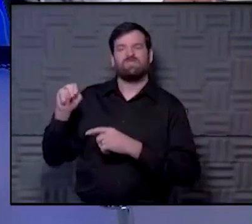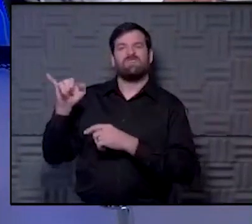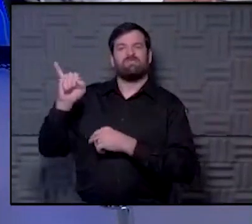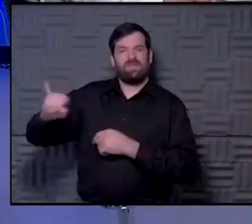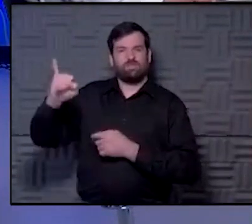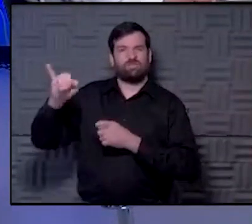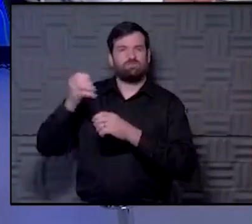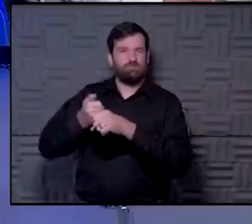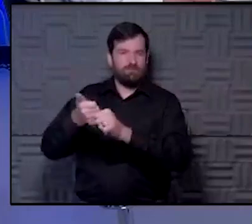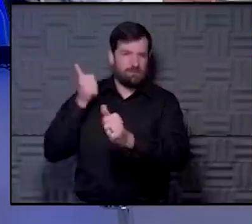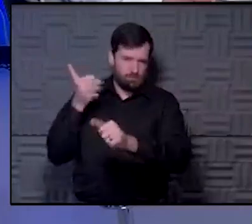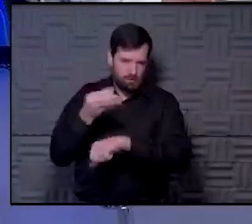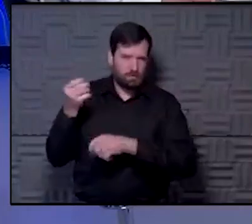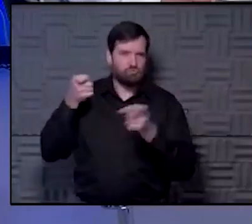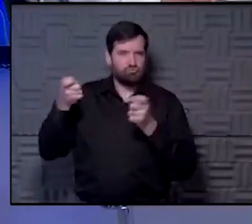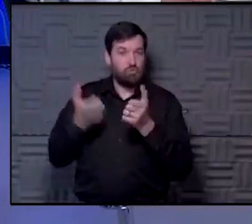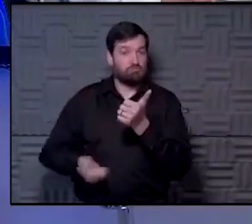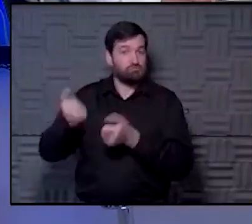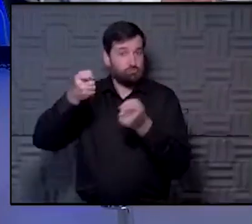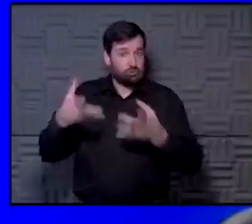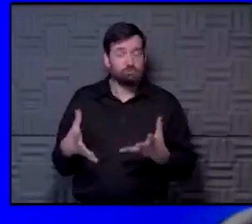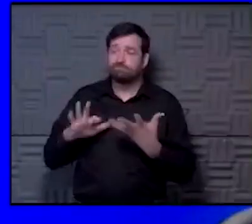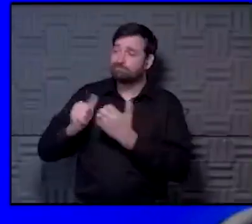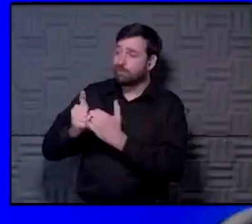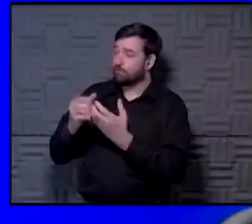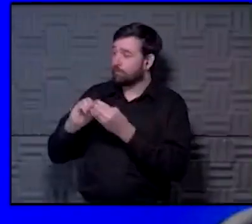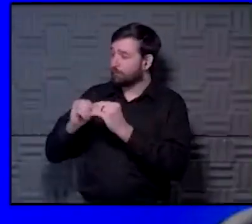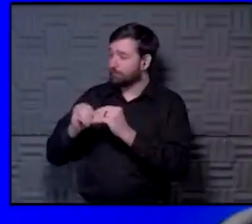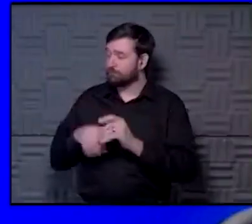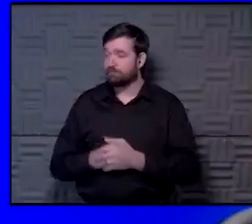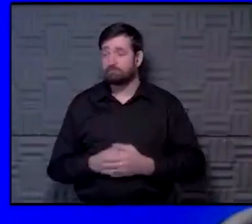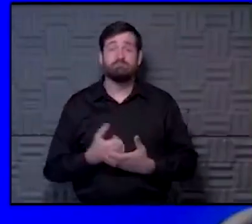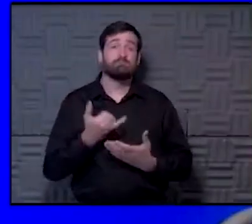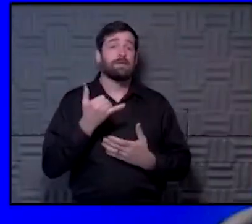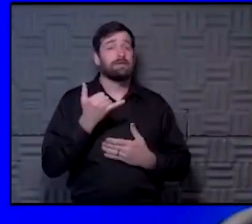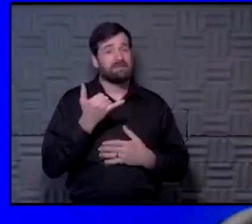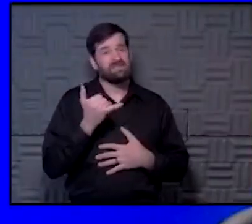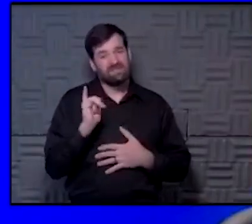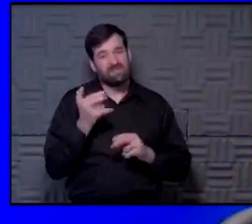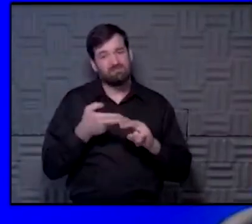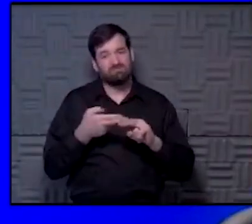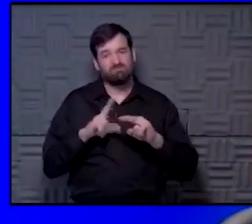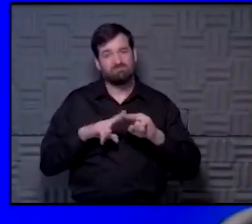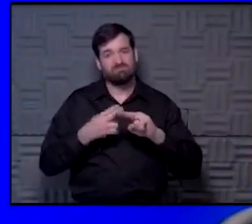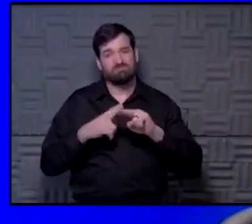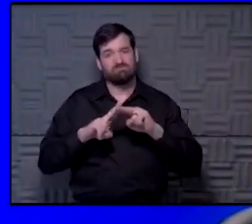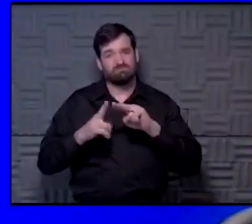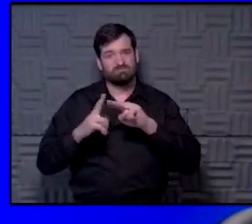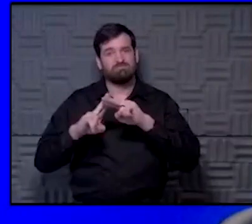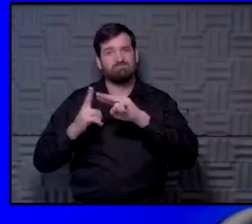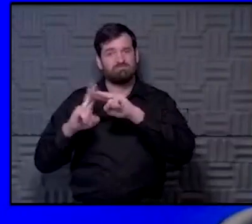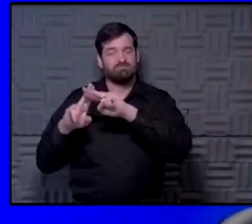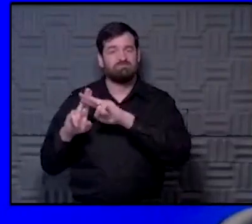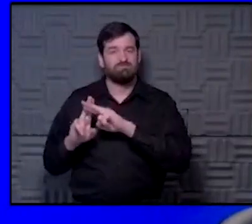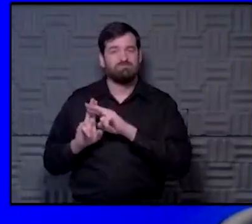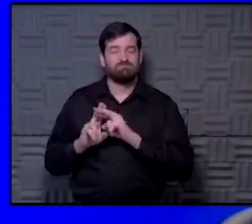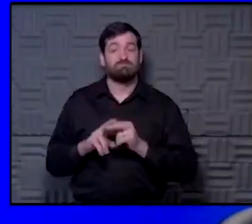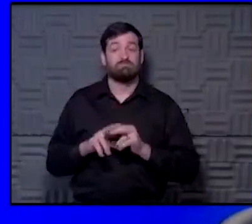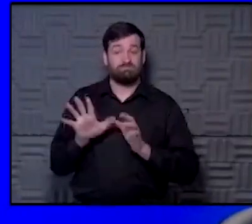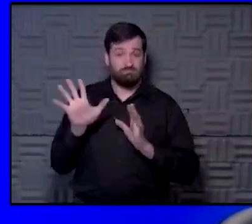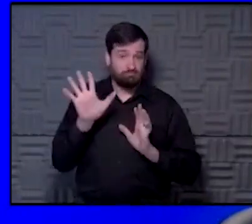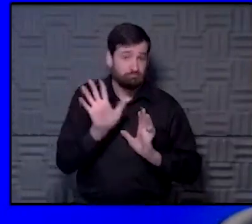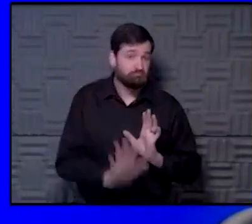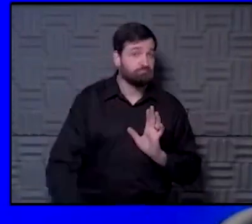here with our numbers. How do we do overnight, Dana? Yeah, I think we're still climbing up or inching up, and I think we are seeing overall in the